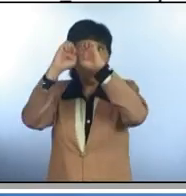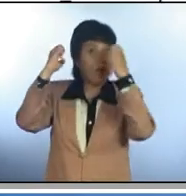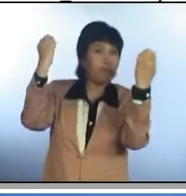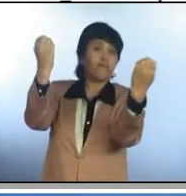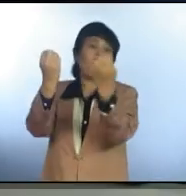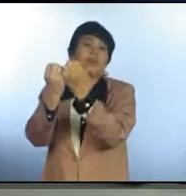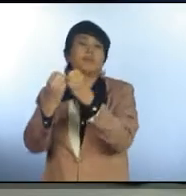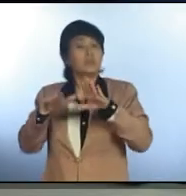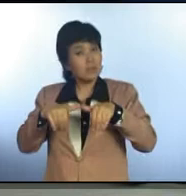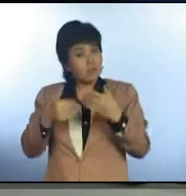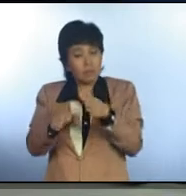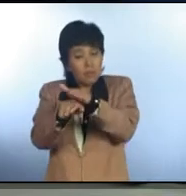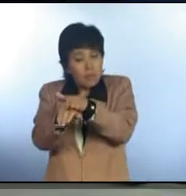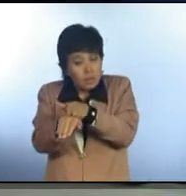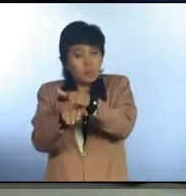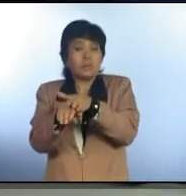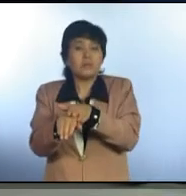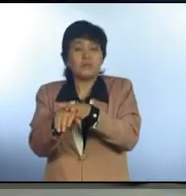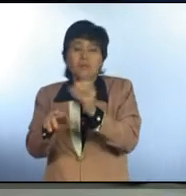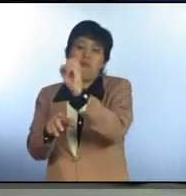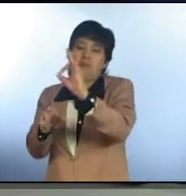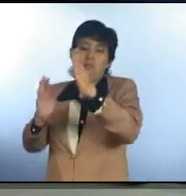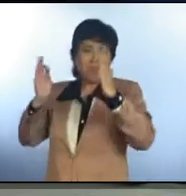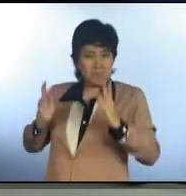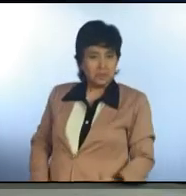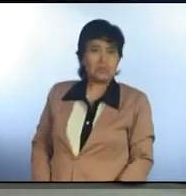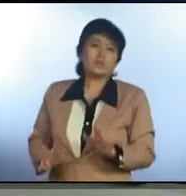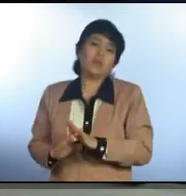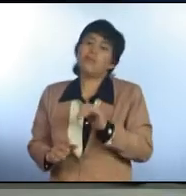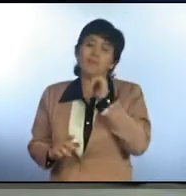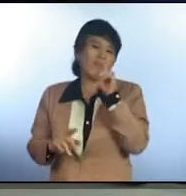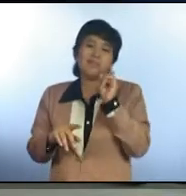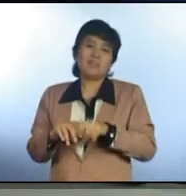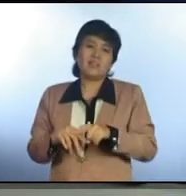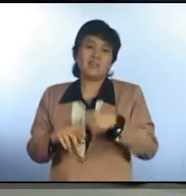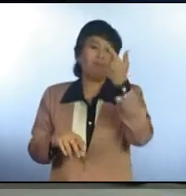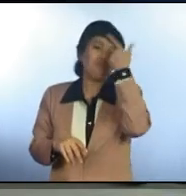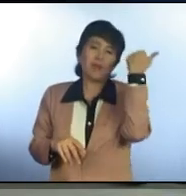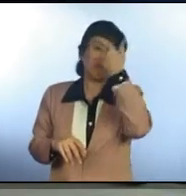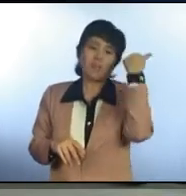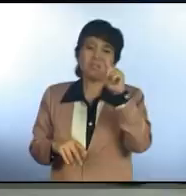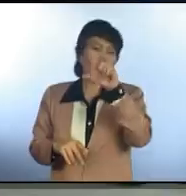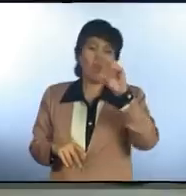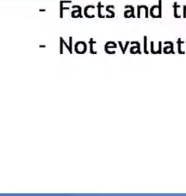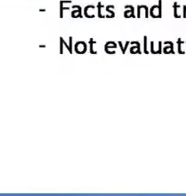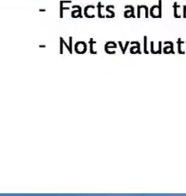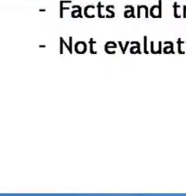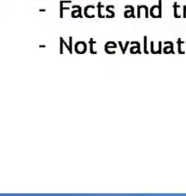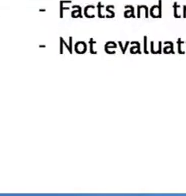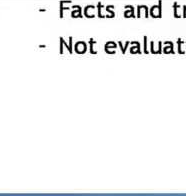It depends on the persuasion of the person. It doesn't depend on the facts and truth. And it's